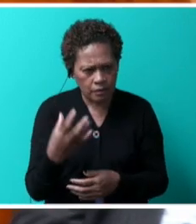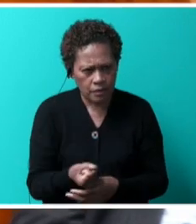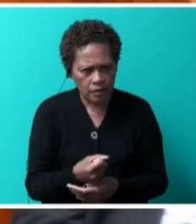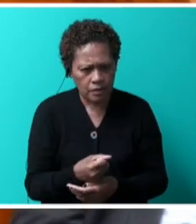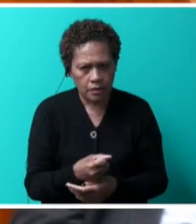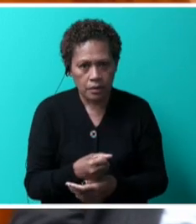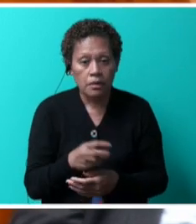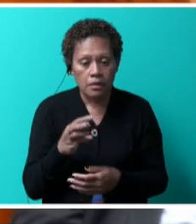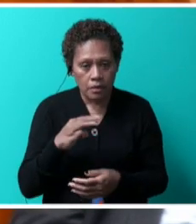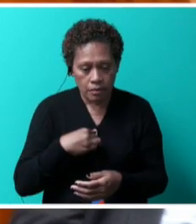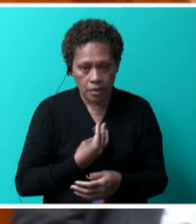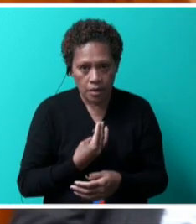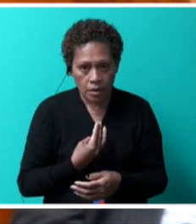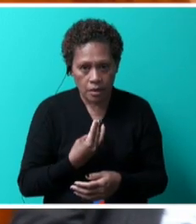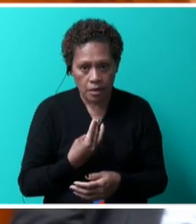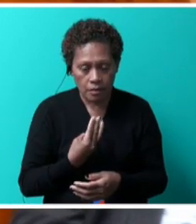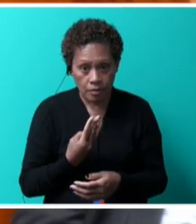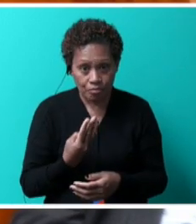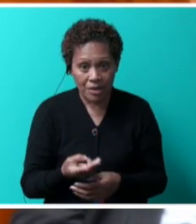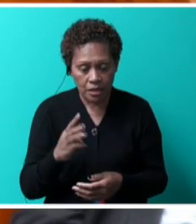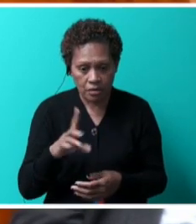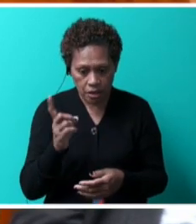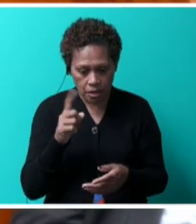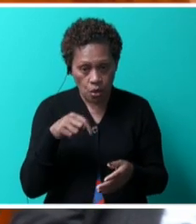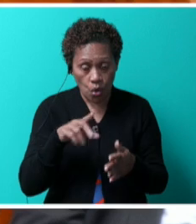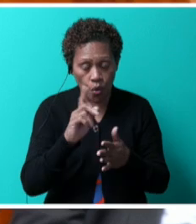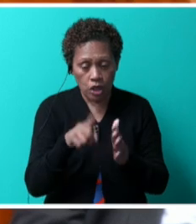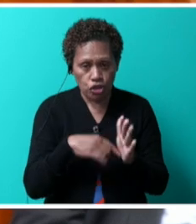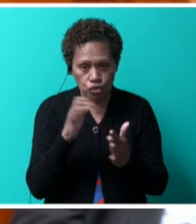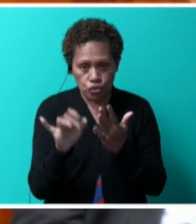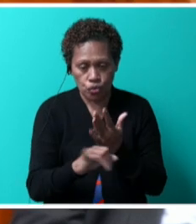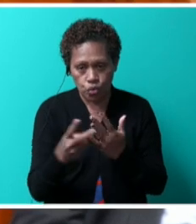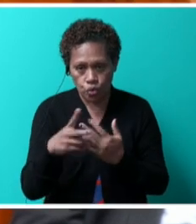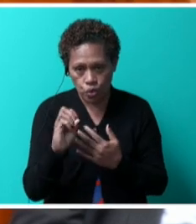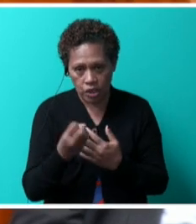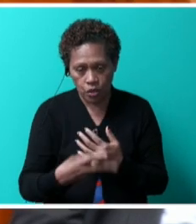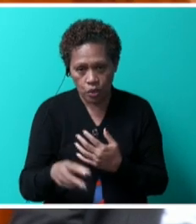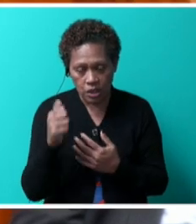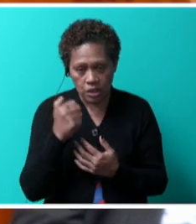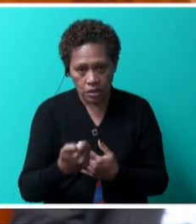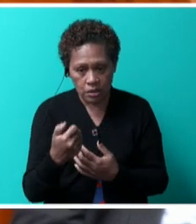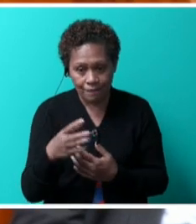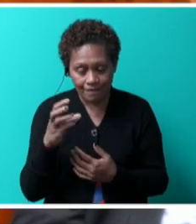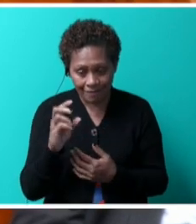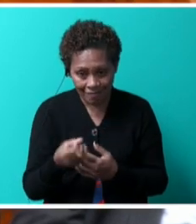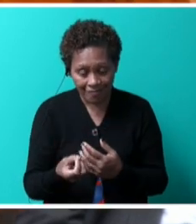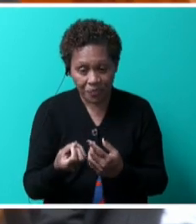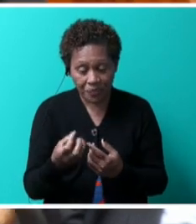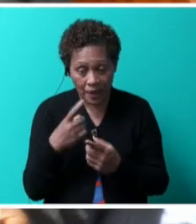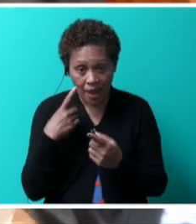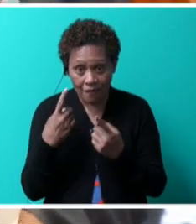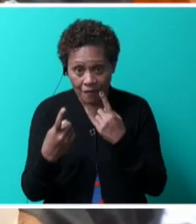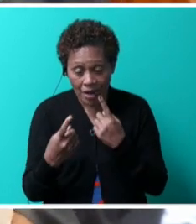the mission was scheduled for June 2026. However, the commencement has been